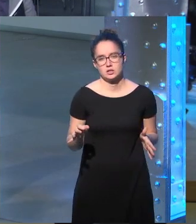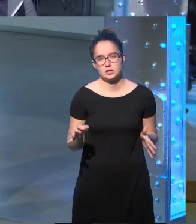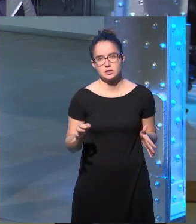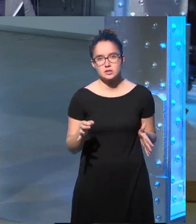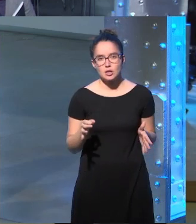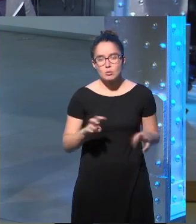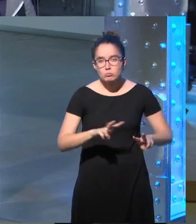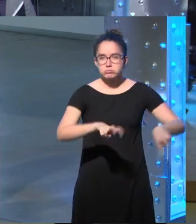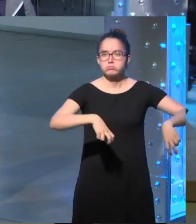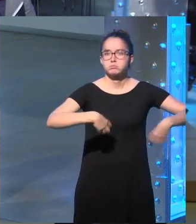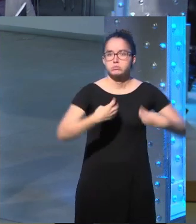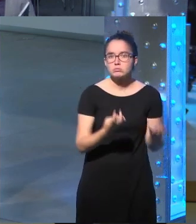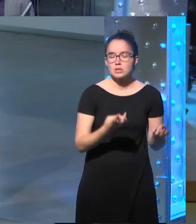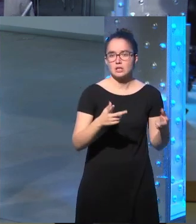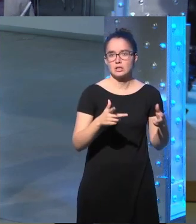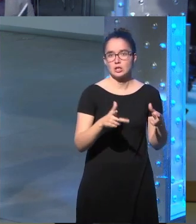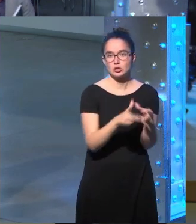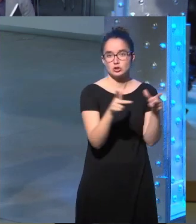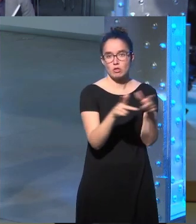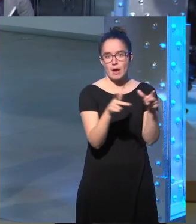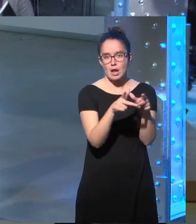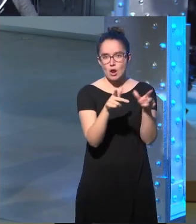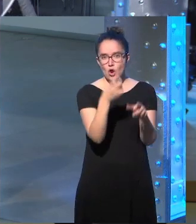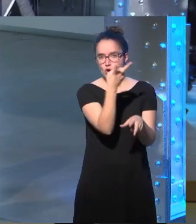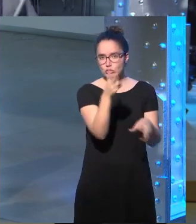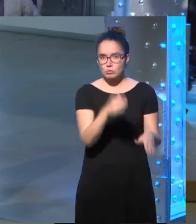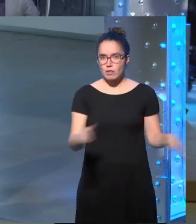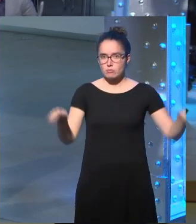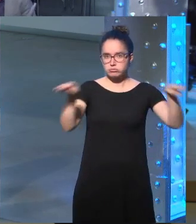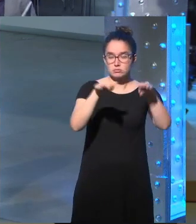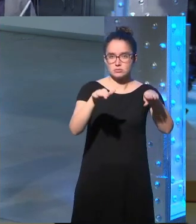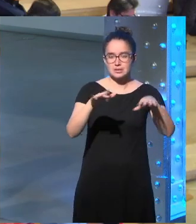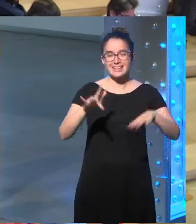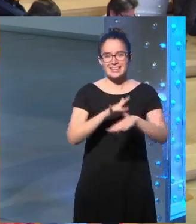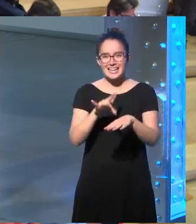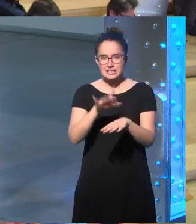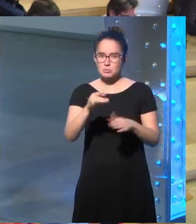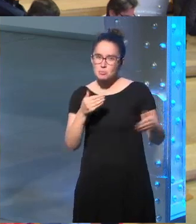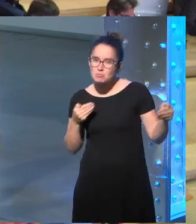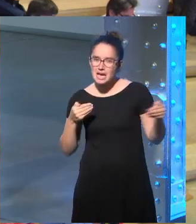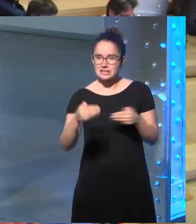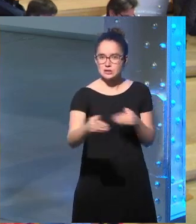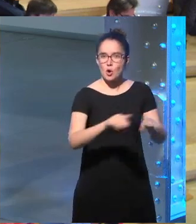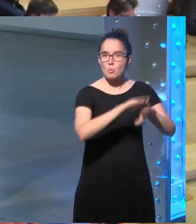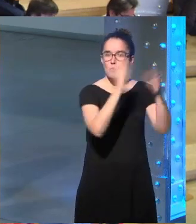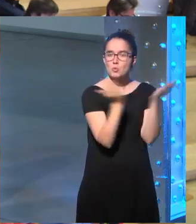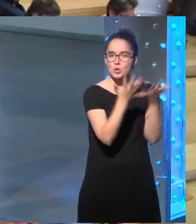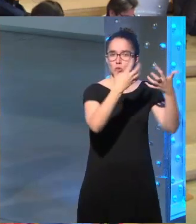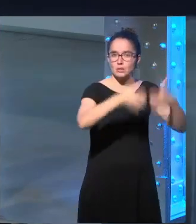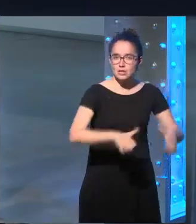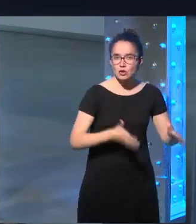so we could perhaps redefine the social status of both professions. So beyond the